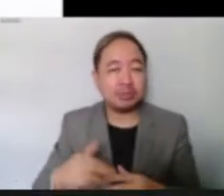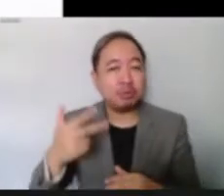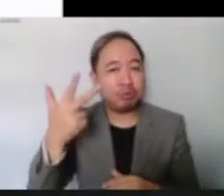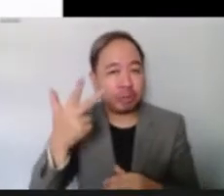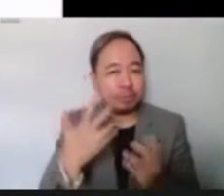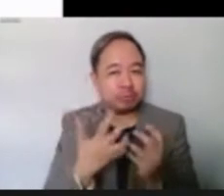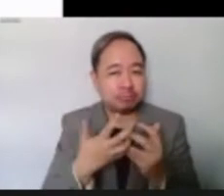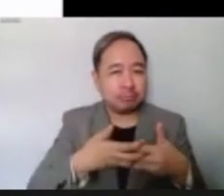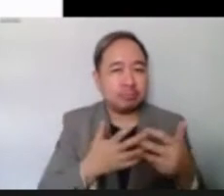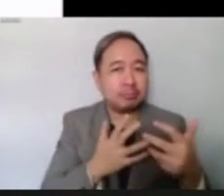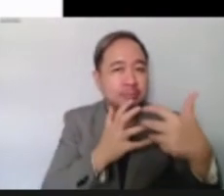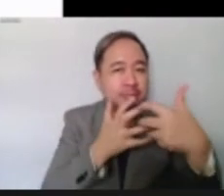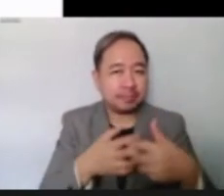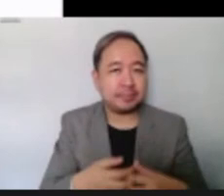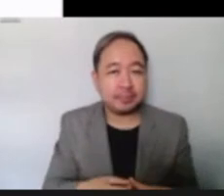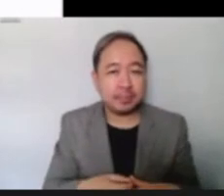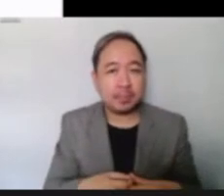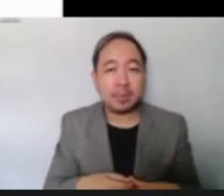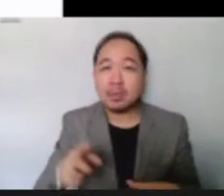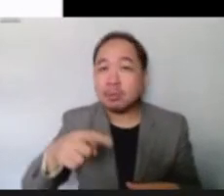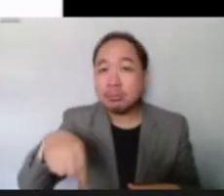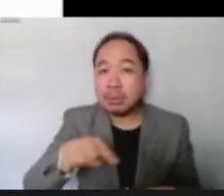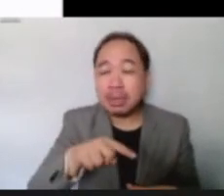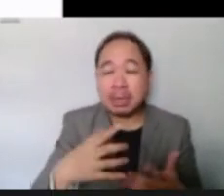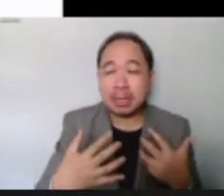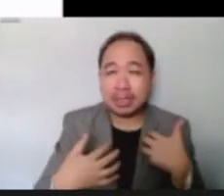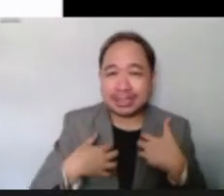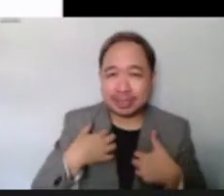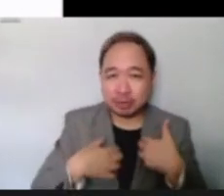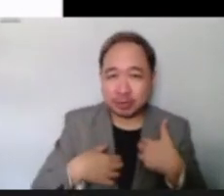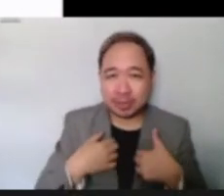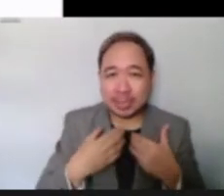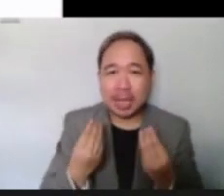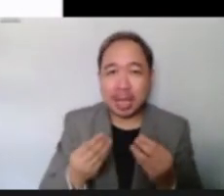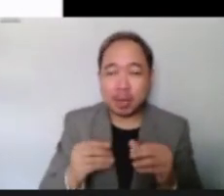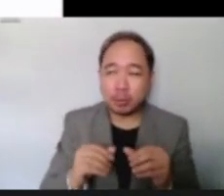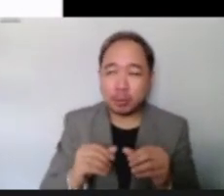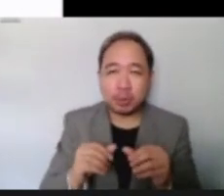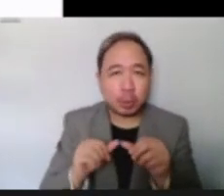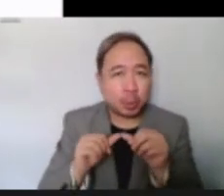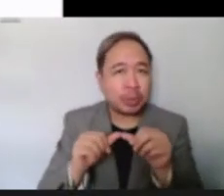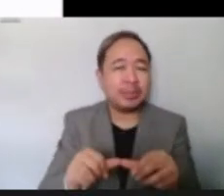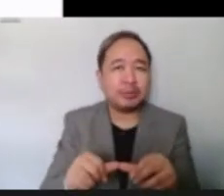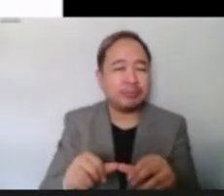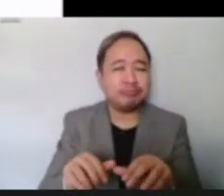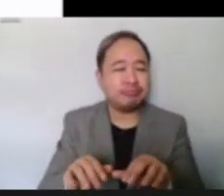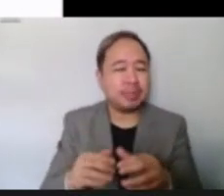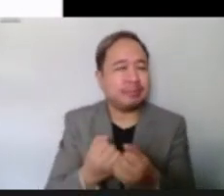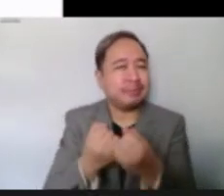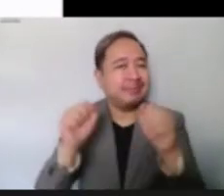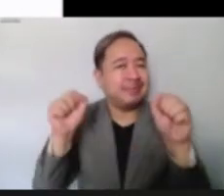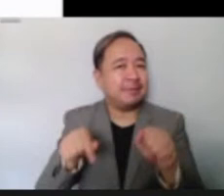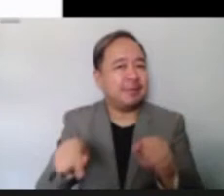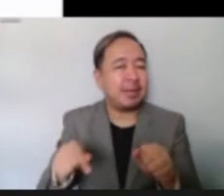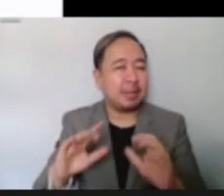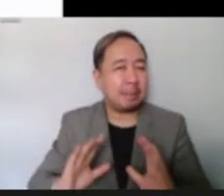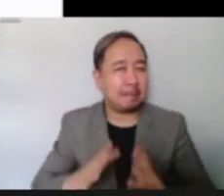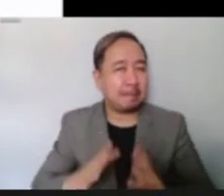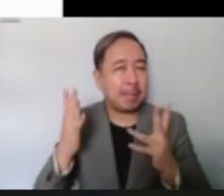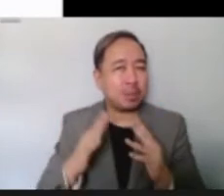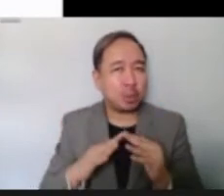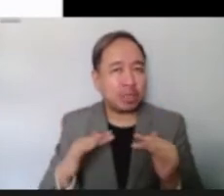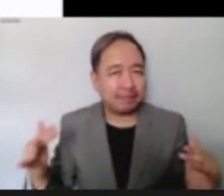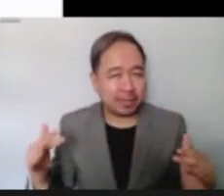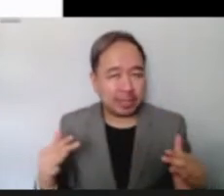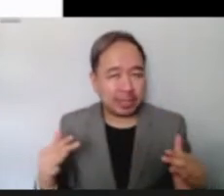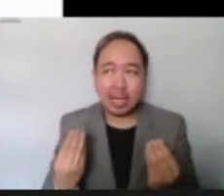we understand you have a particular interest in mainstreaming of biodiversity which is how we're going to be factoring biodiversity in all the